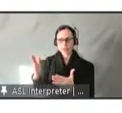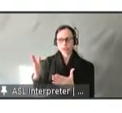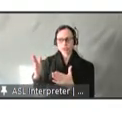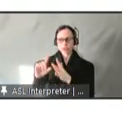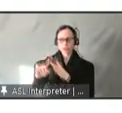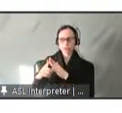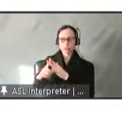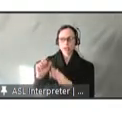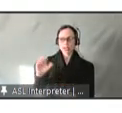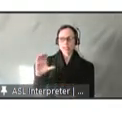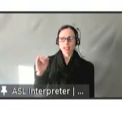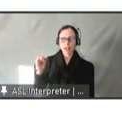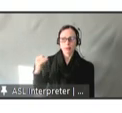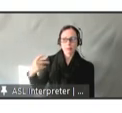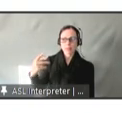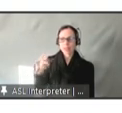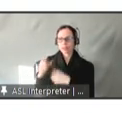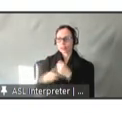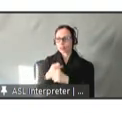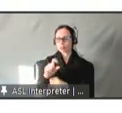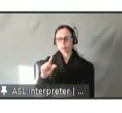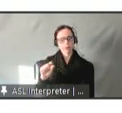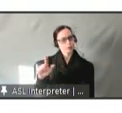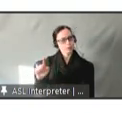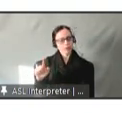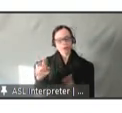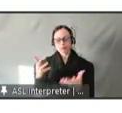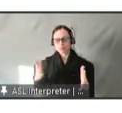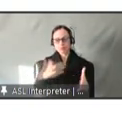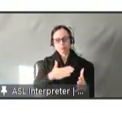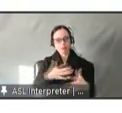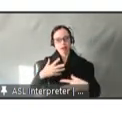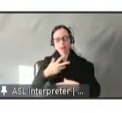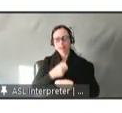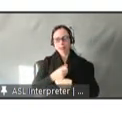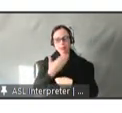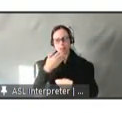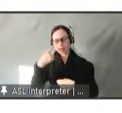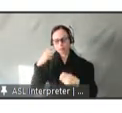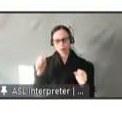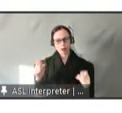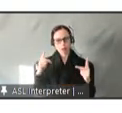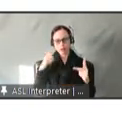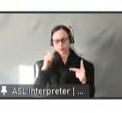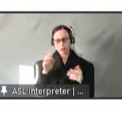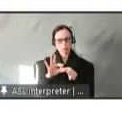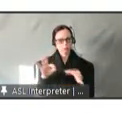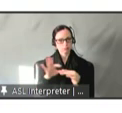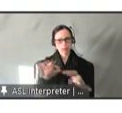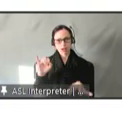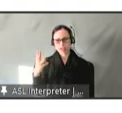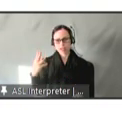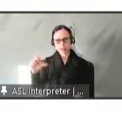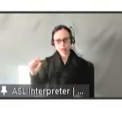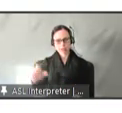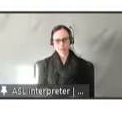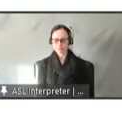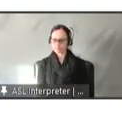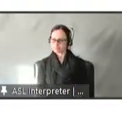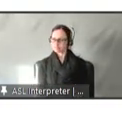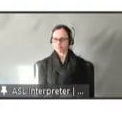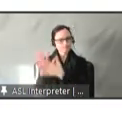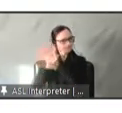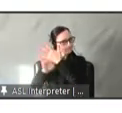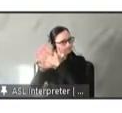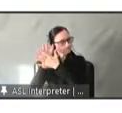ACIP in 2021. This ends my summary, and thank you for the opportunity to present IHS activities. Thank you very